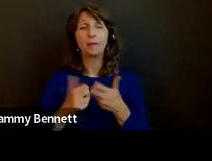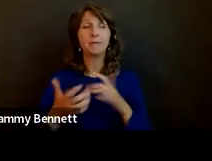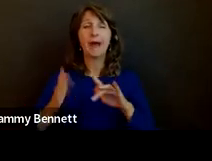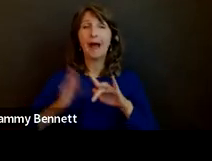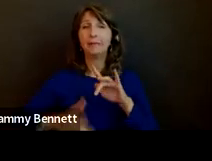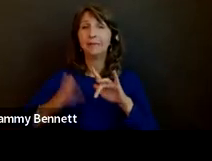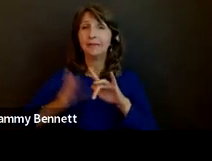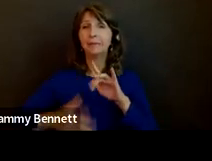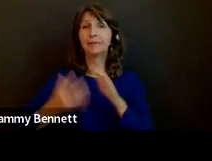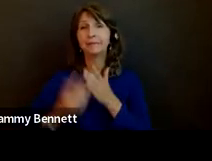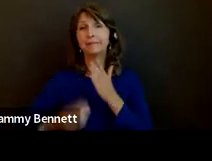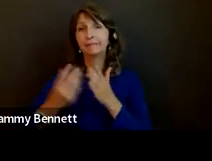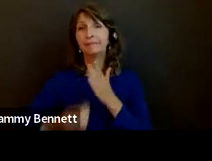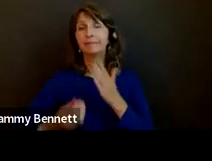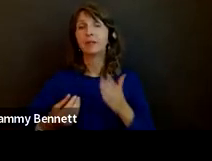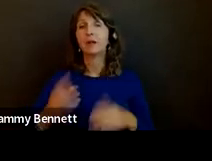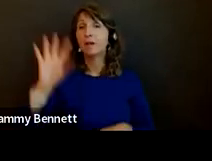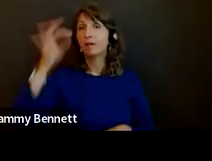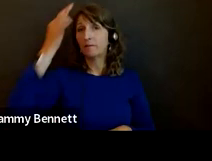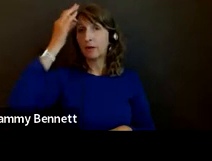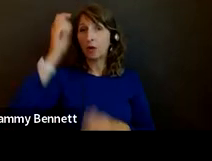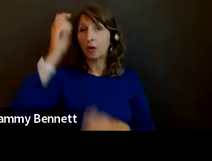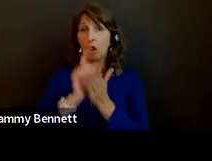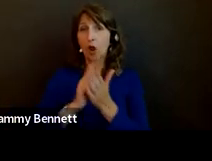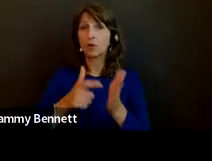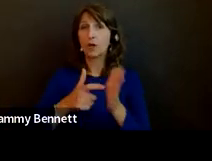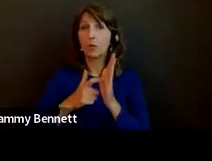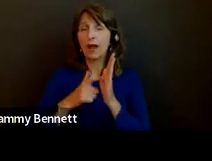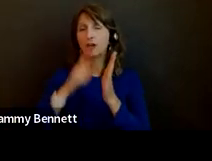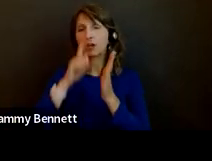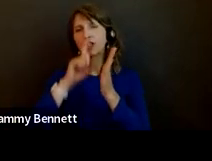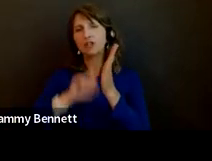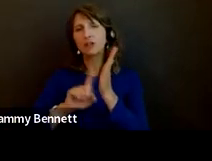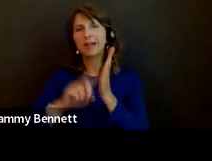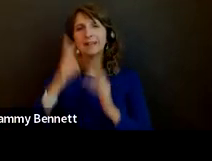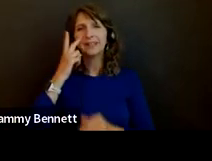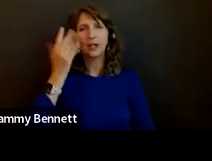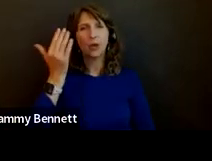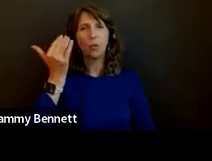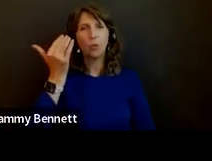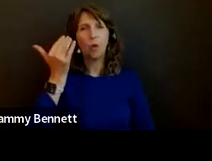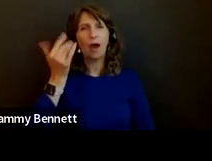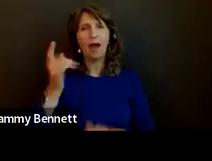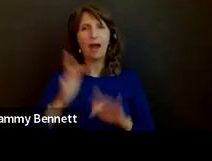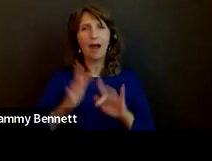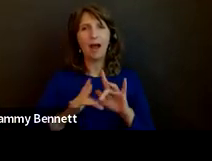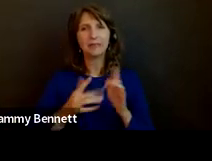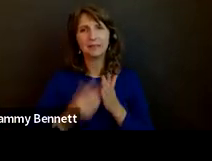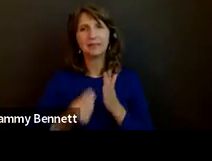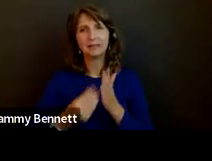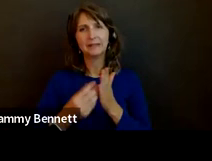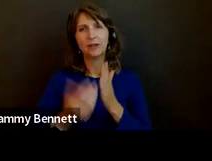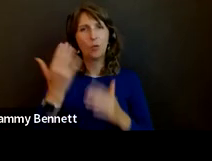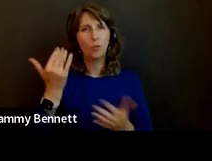Federal law states that you should look and see why a child is absent. And we're going to discuss that later in the presentation. But if you have a child that is frequently